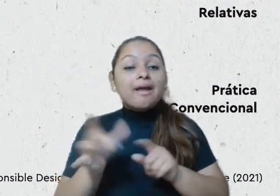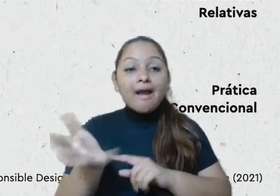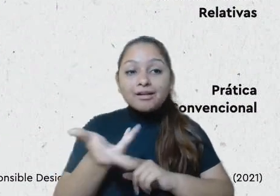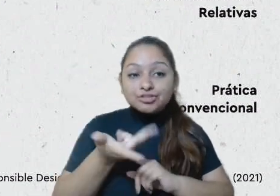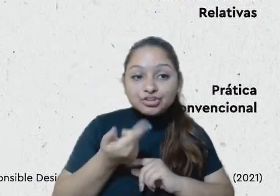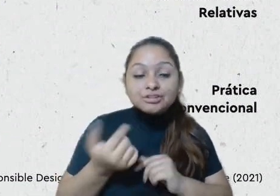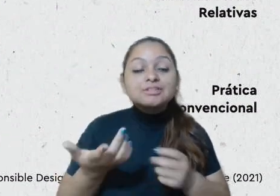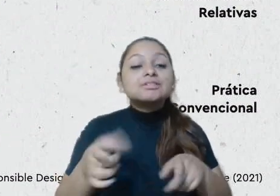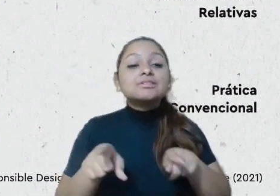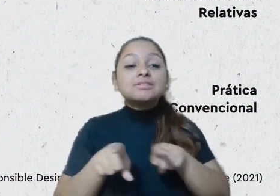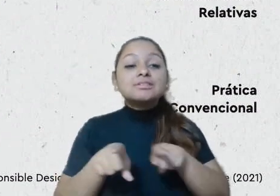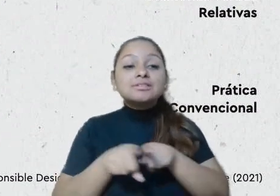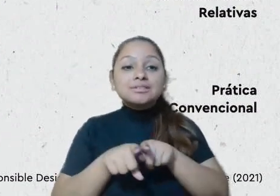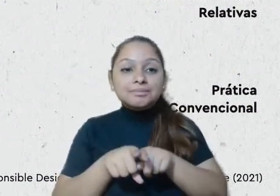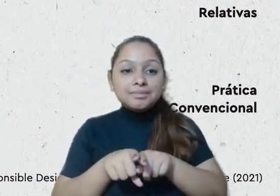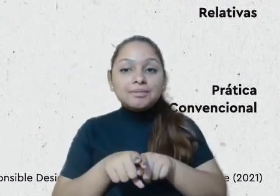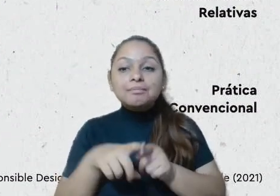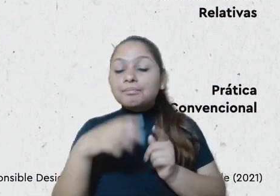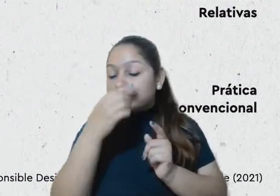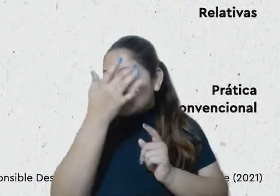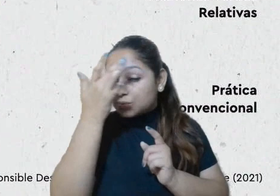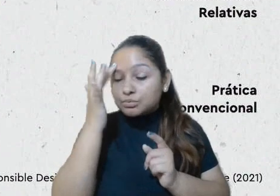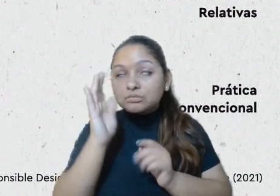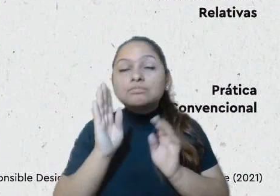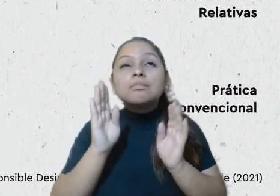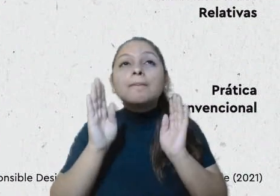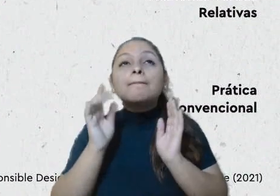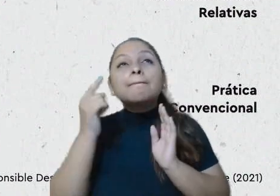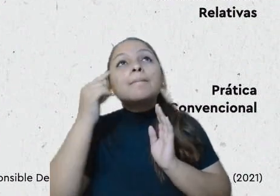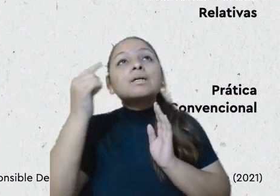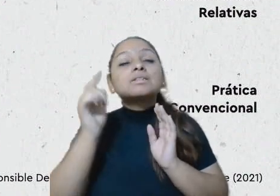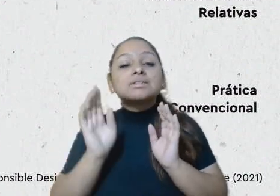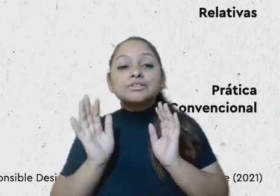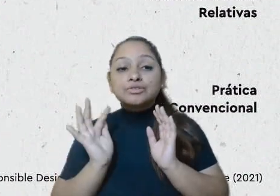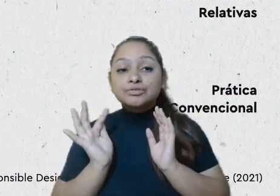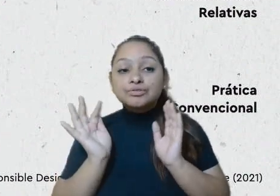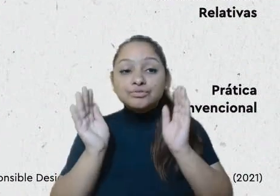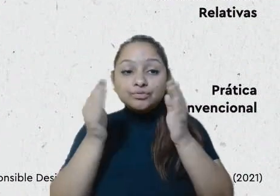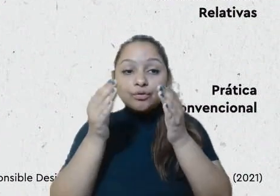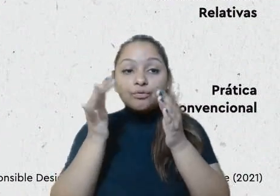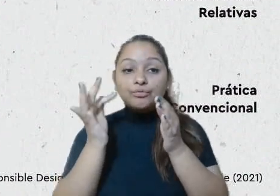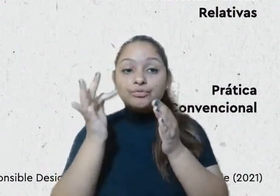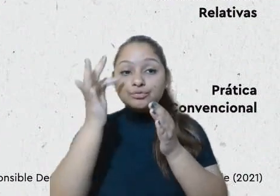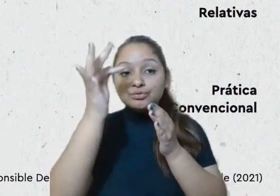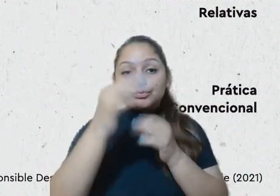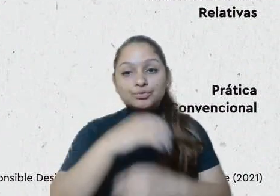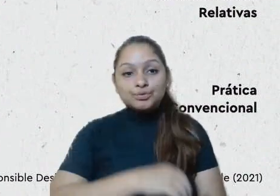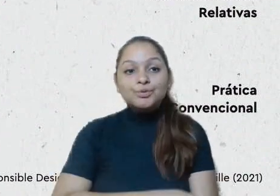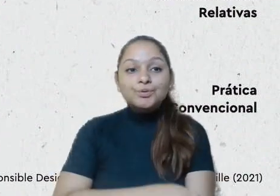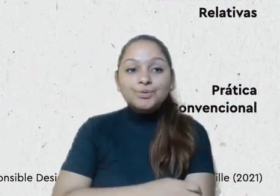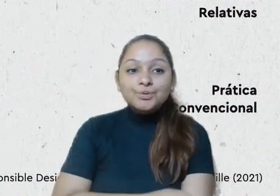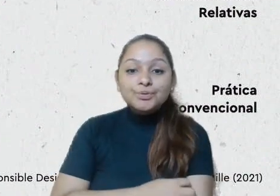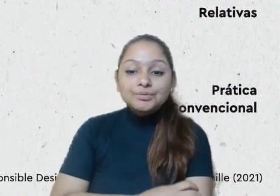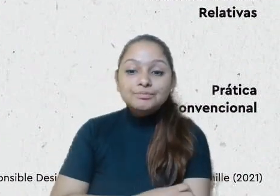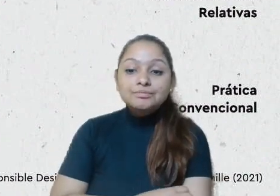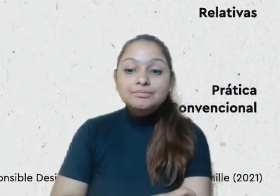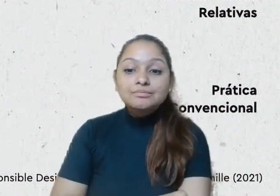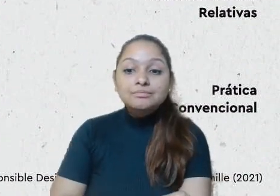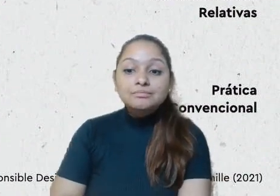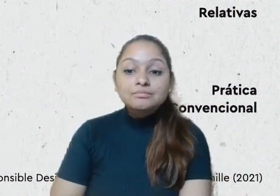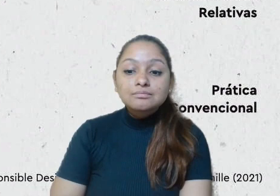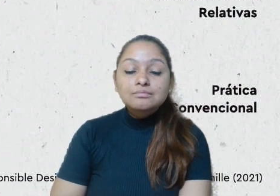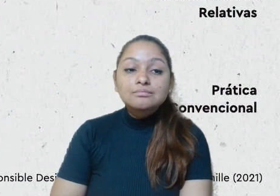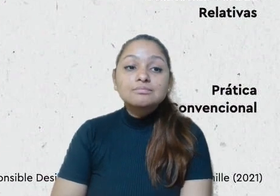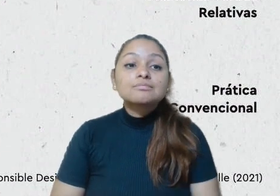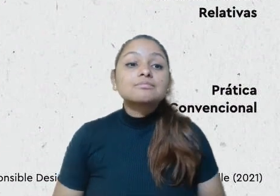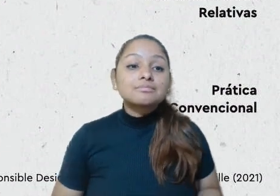academic artists, people that see this possibility, in this new way of transcending the history of separation as